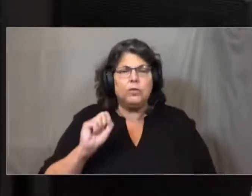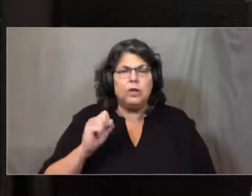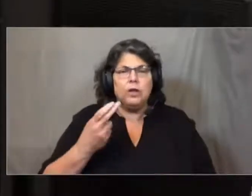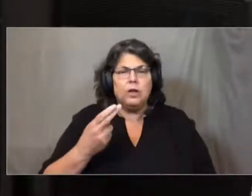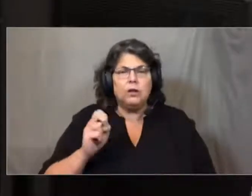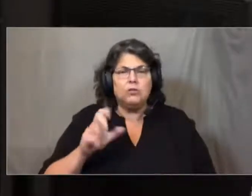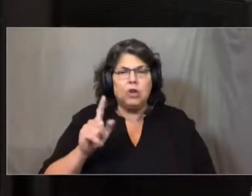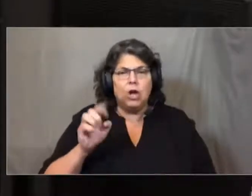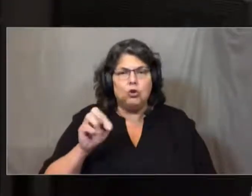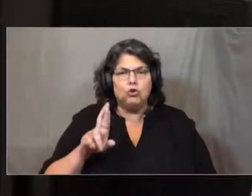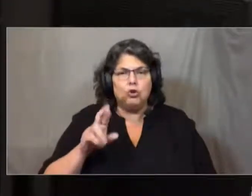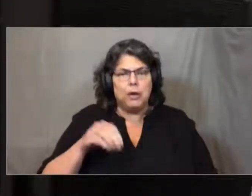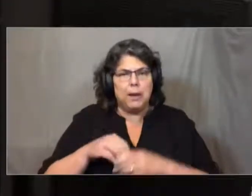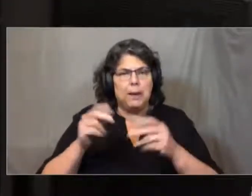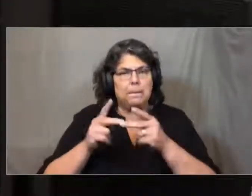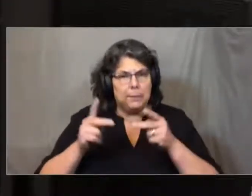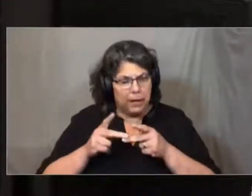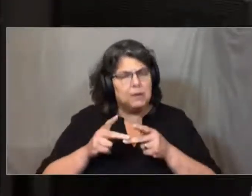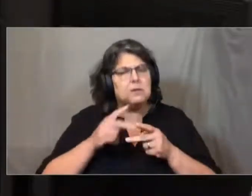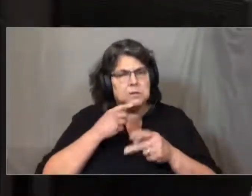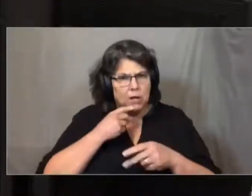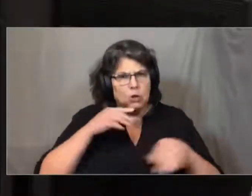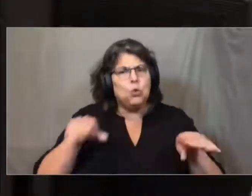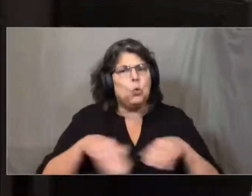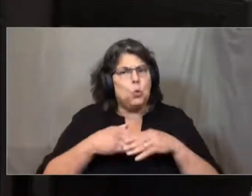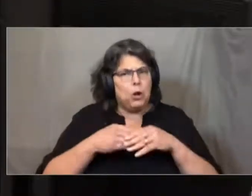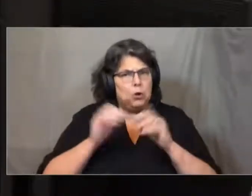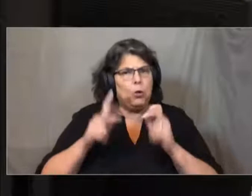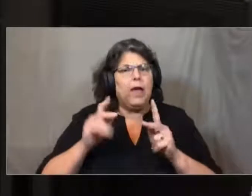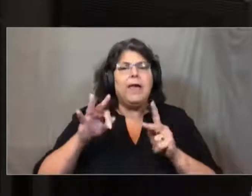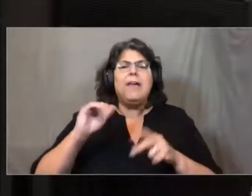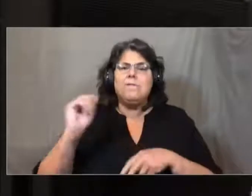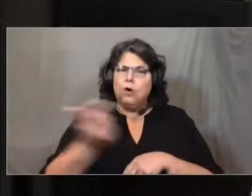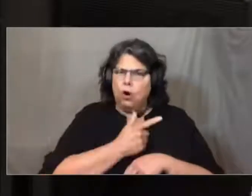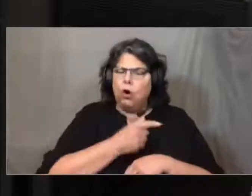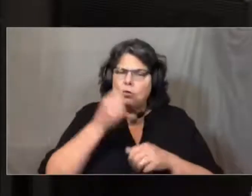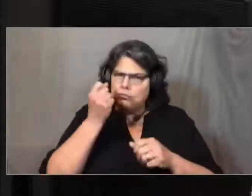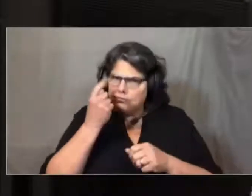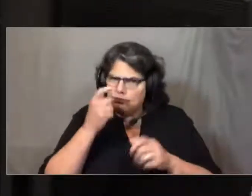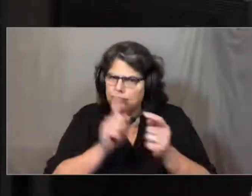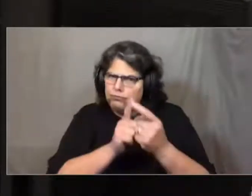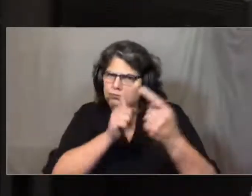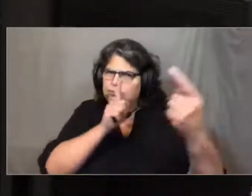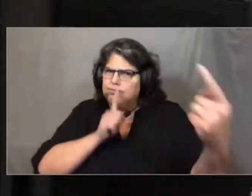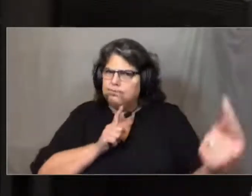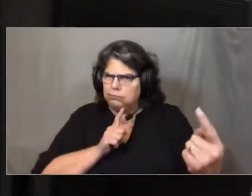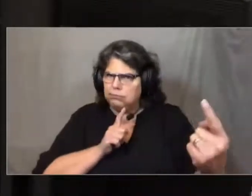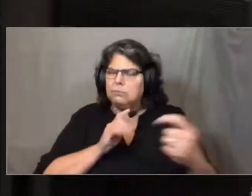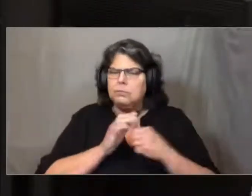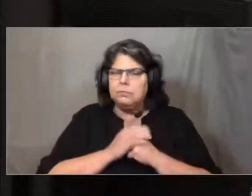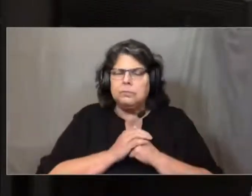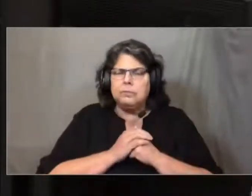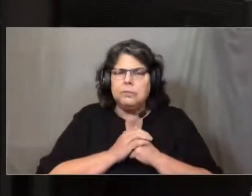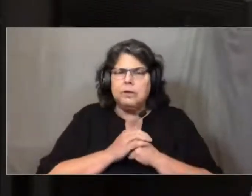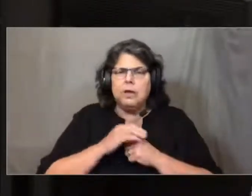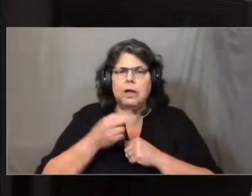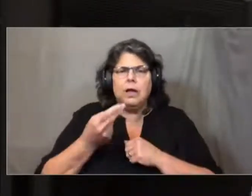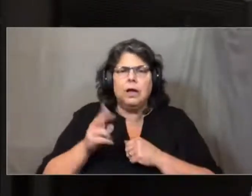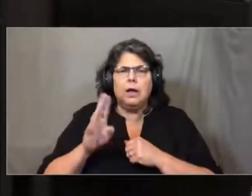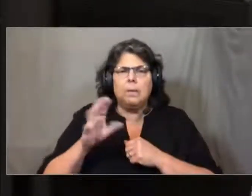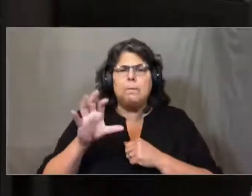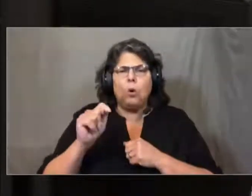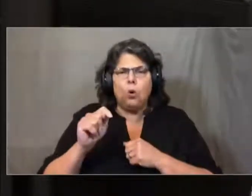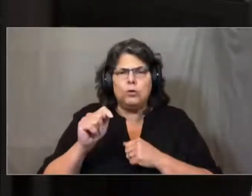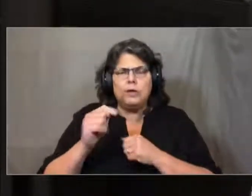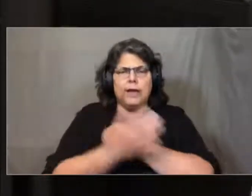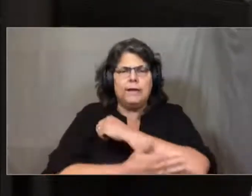orders allows weddings as long as the guests are adhering to social distancing. Humboldt County Public Health announced this week a